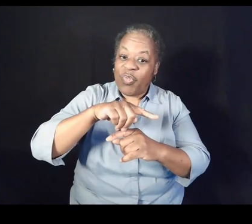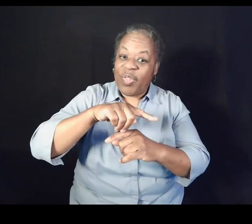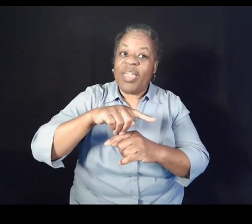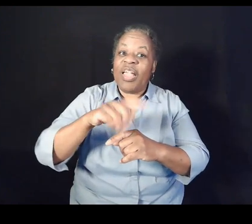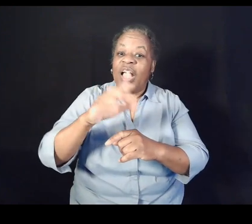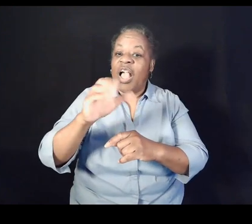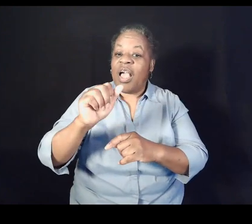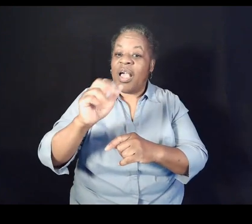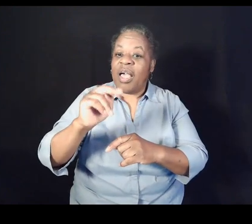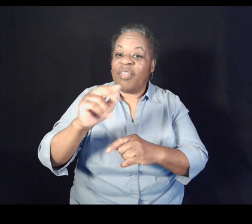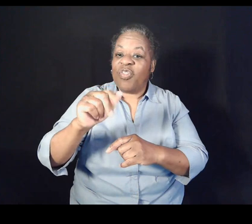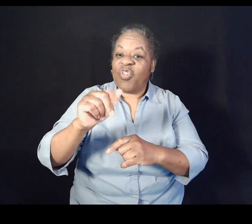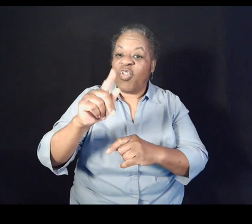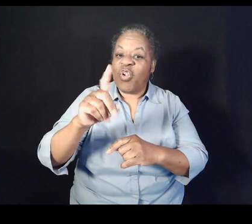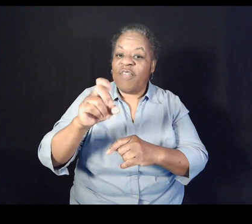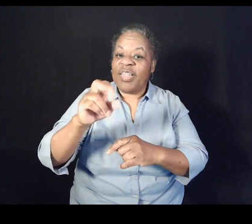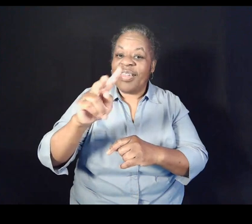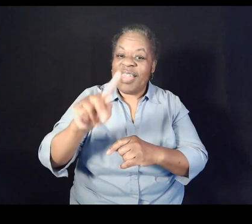because that's what we were.